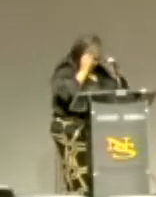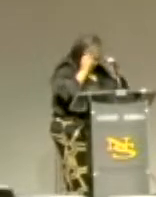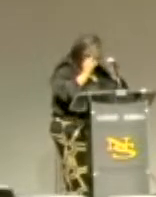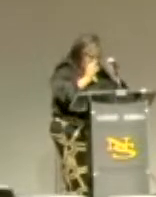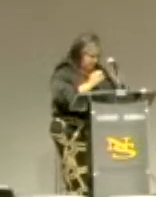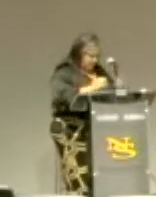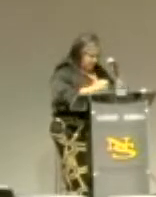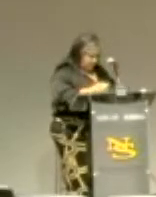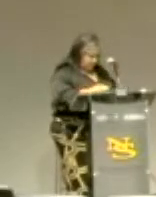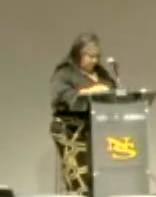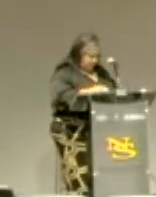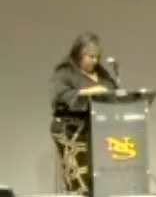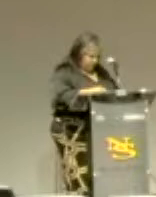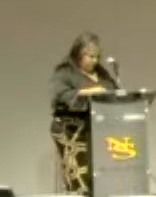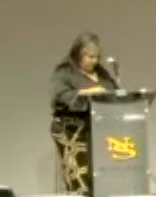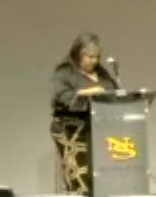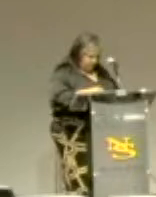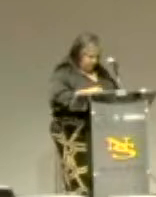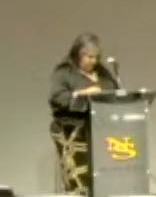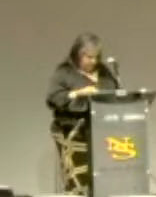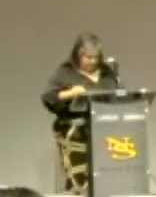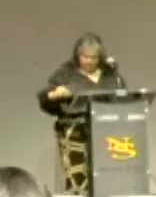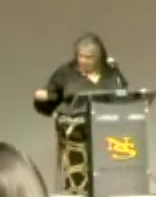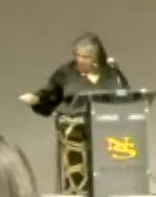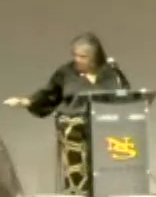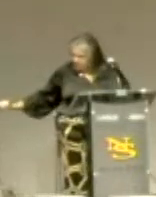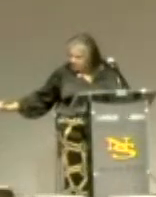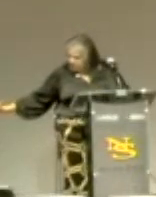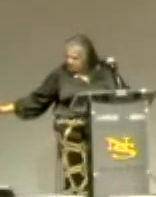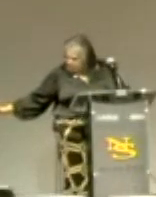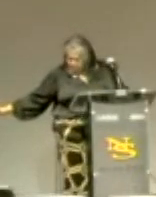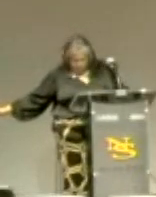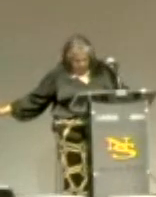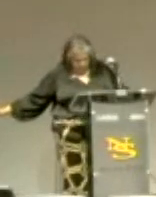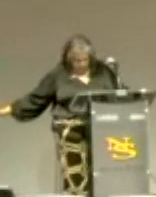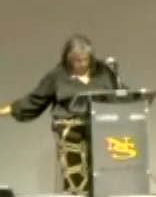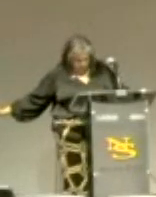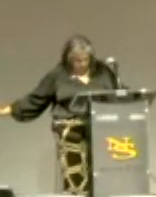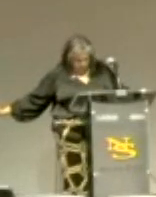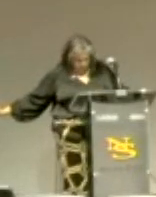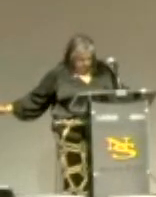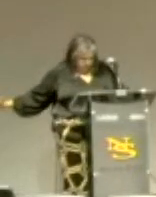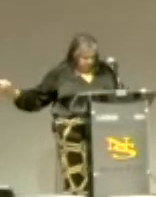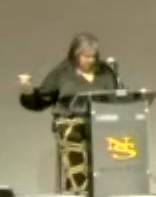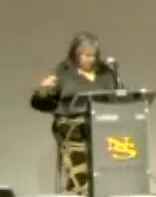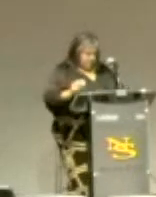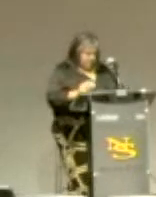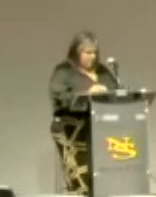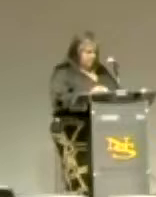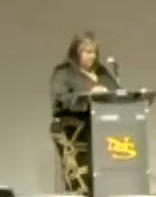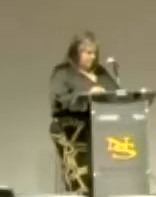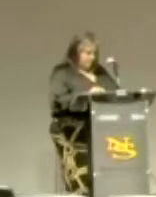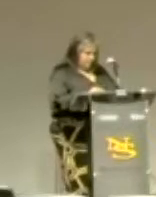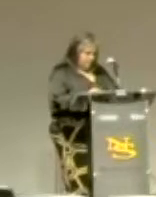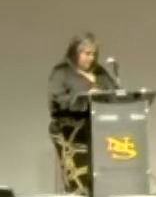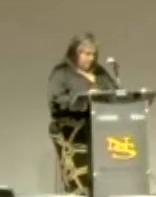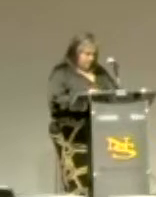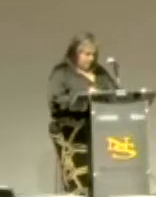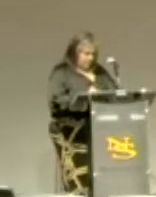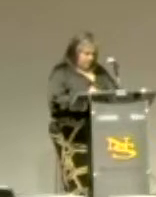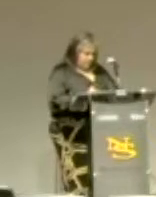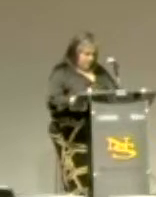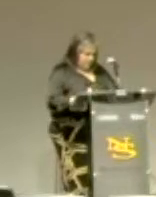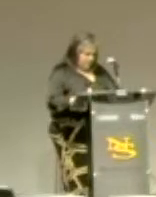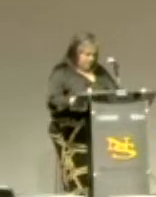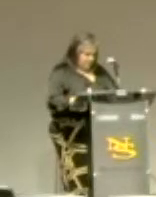in particular, we support and facilitate the grievance process if that comes up. We work closely with FAC Senate, as well as a